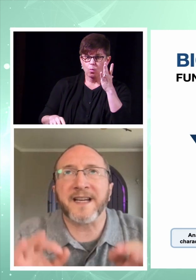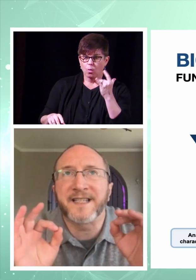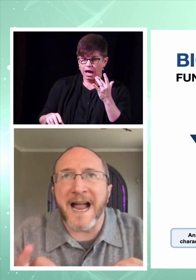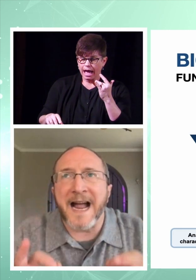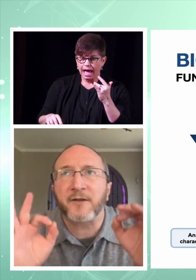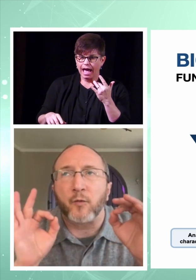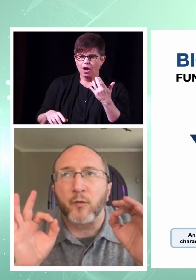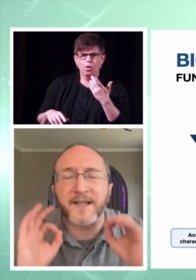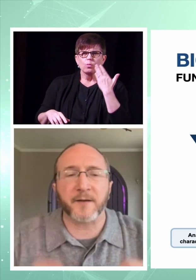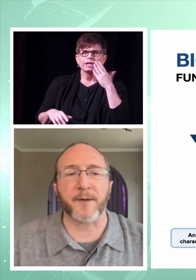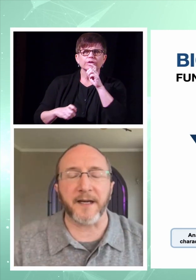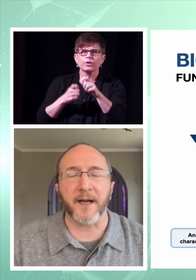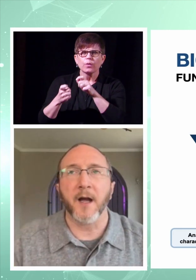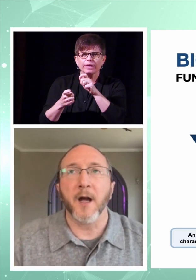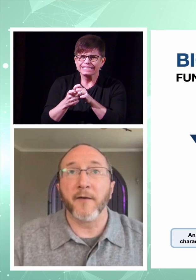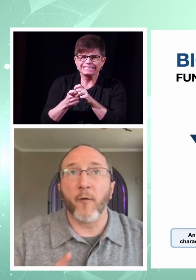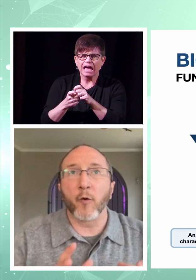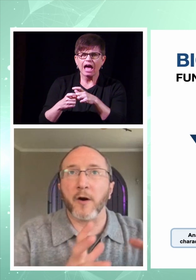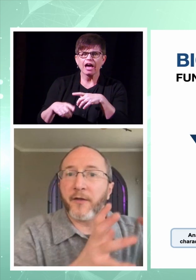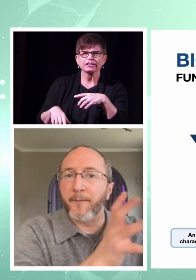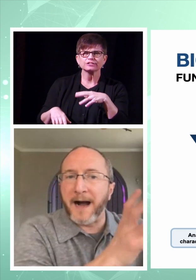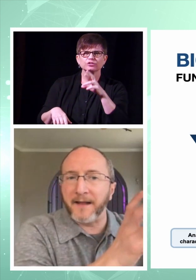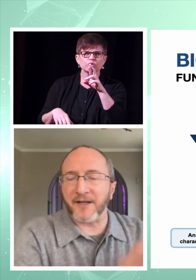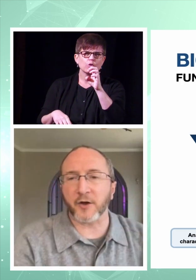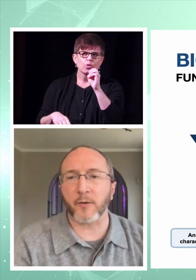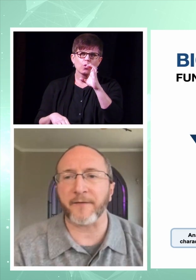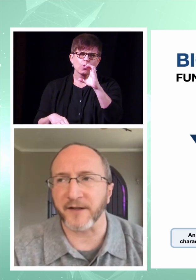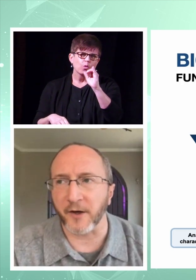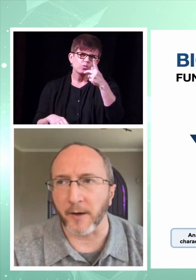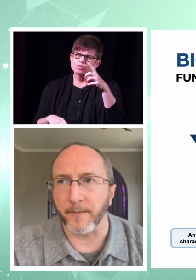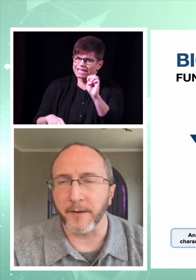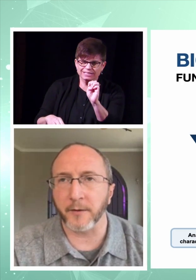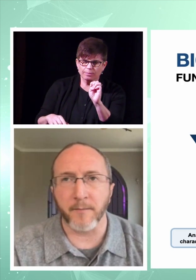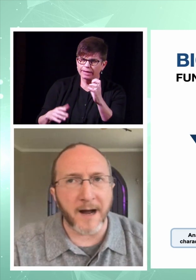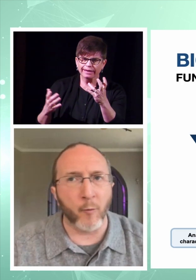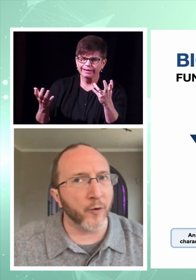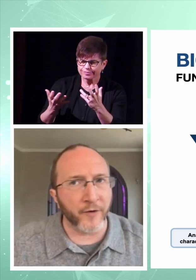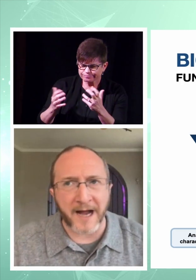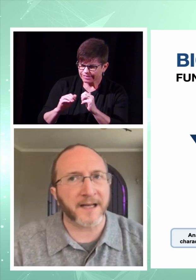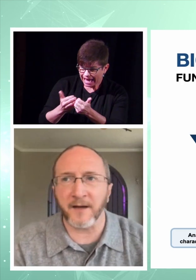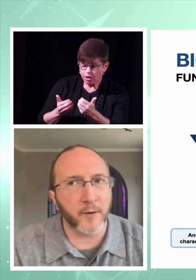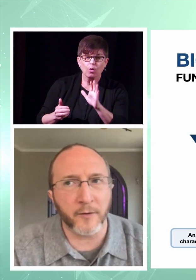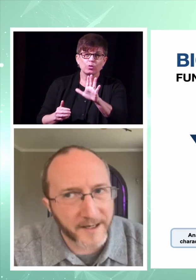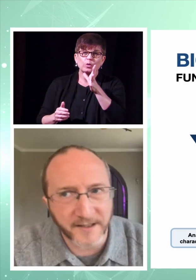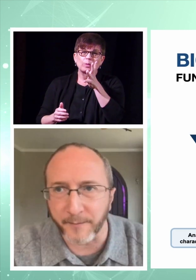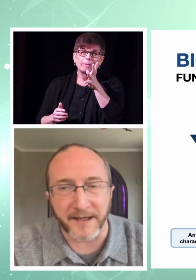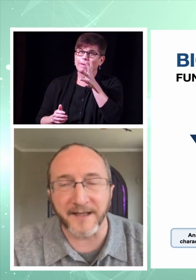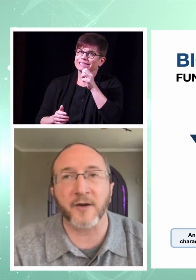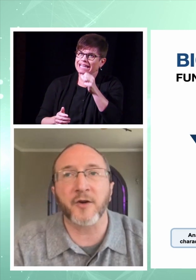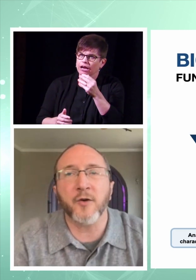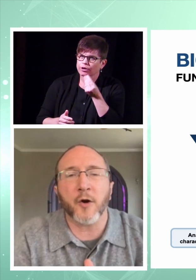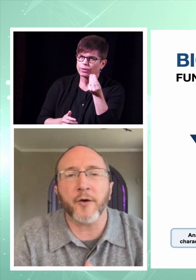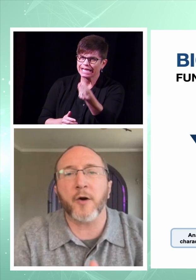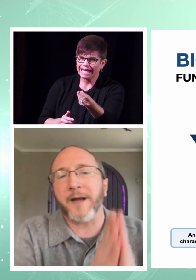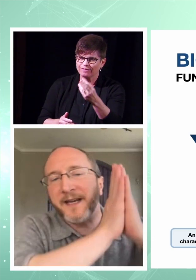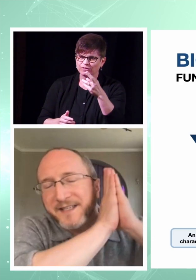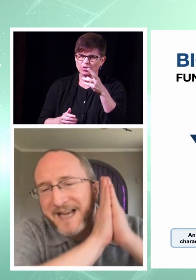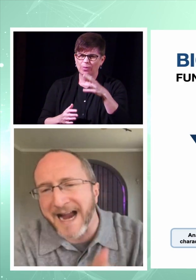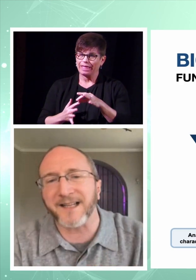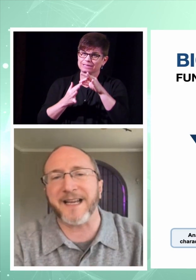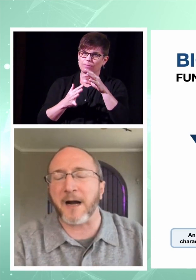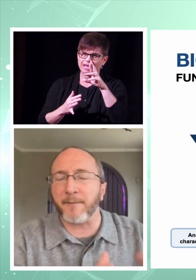know the exact recipe for the biologic reference arm. Your mom will not give you the recipe. And so you don't